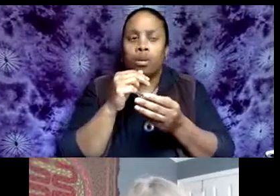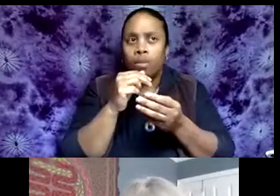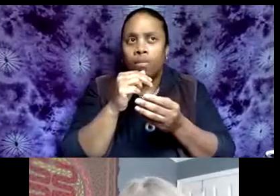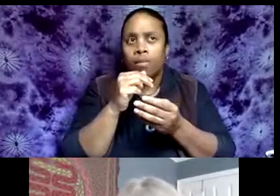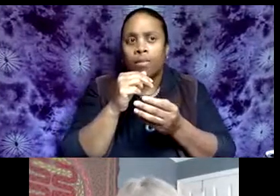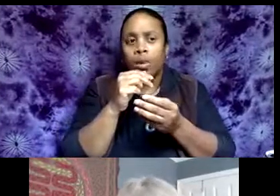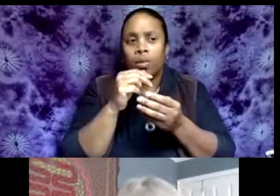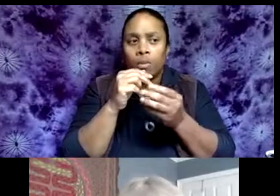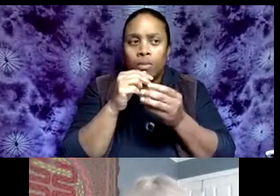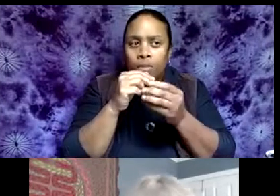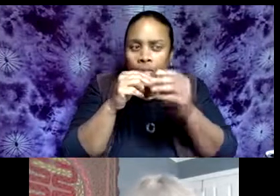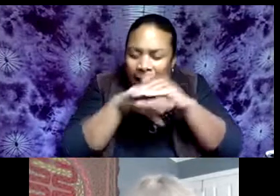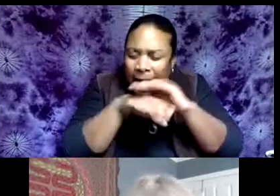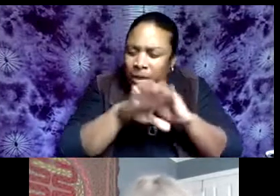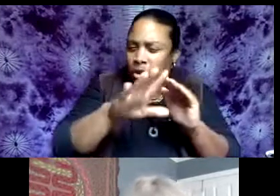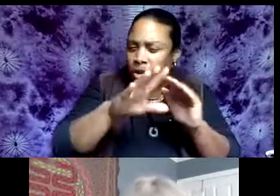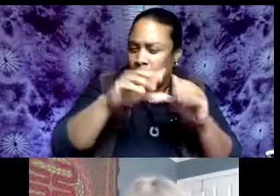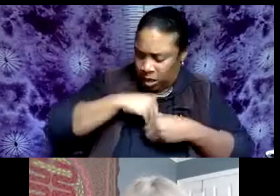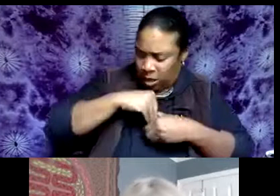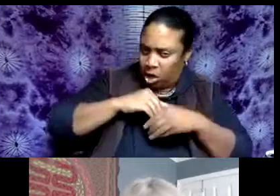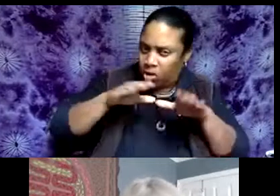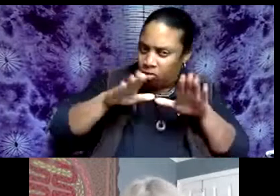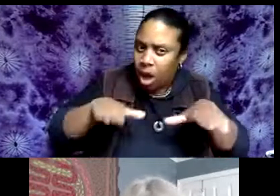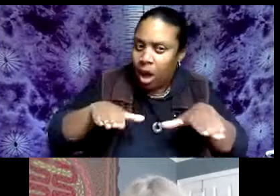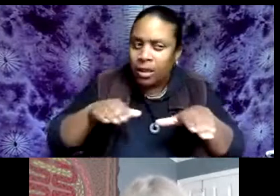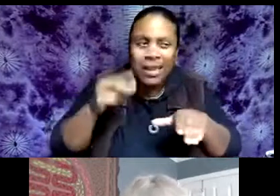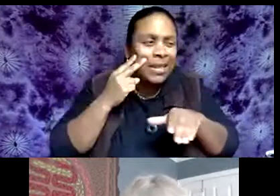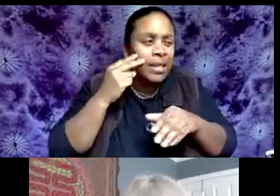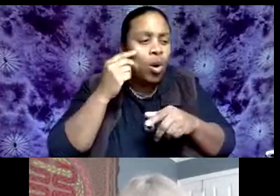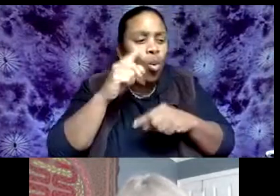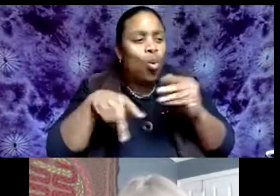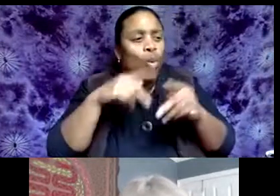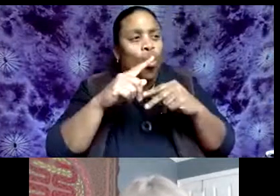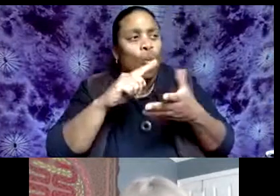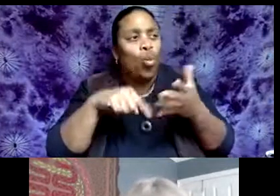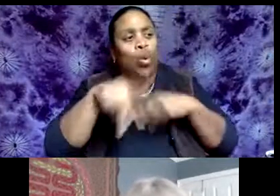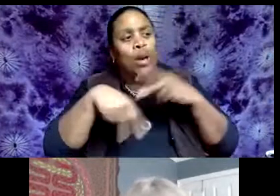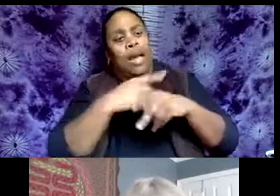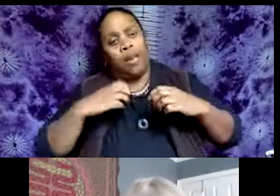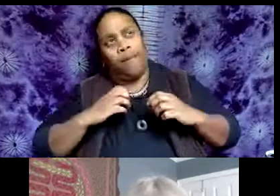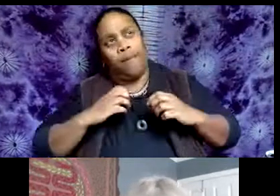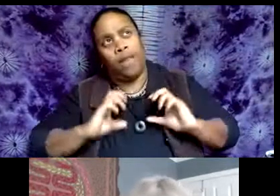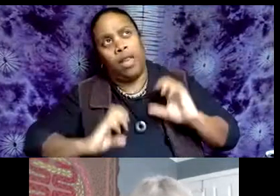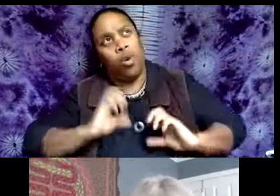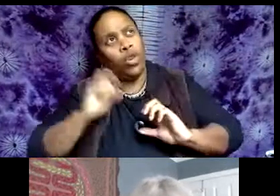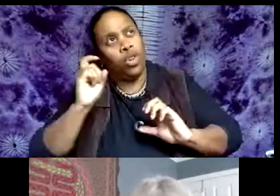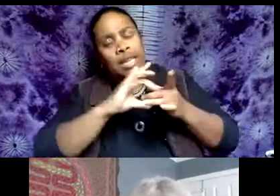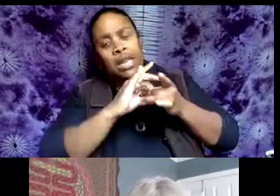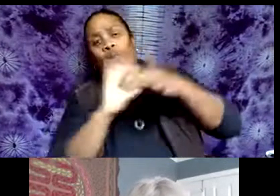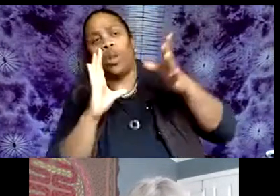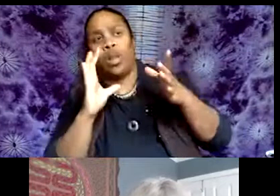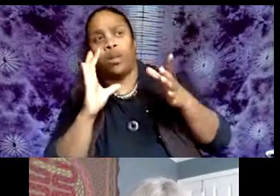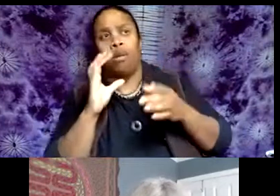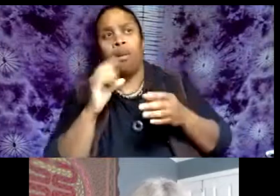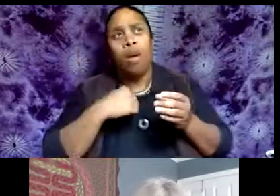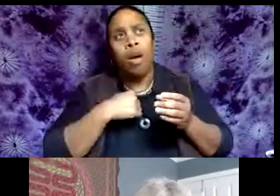inner child, see what emotions need to be released, what kind of energy work your body may require. And I find